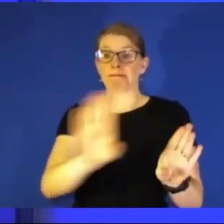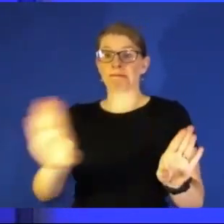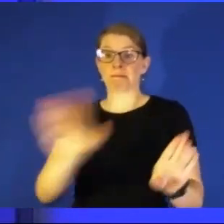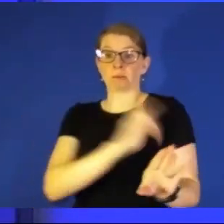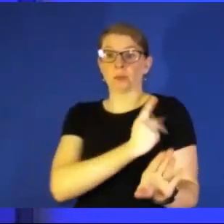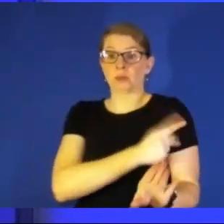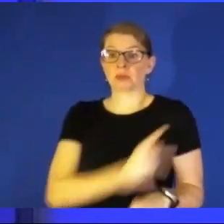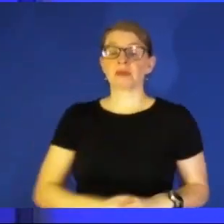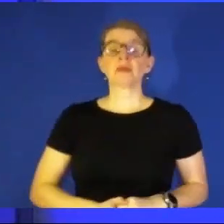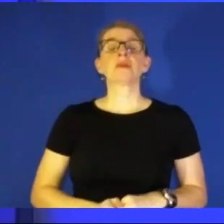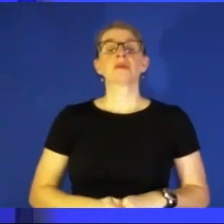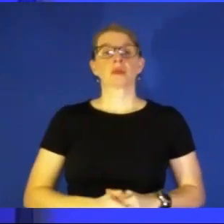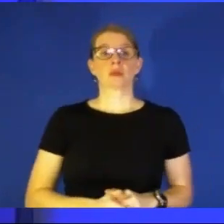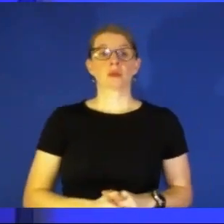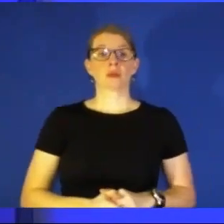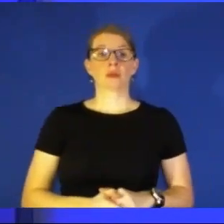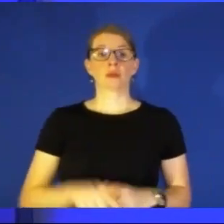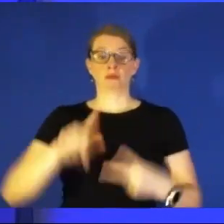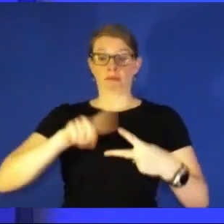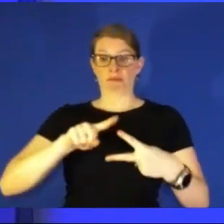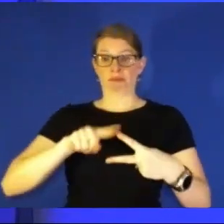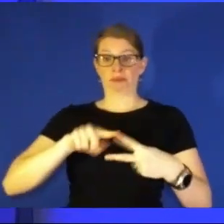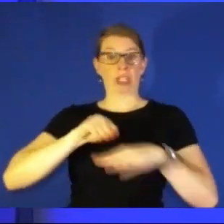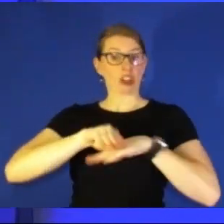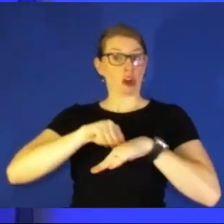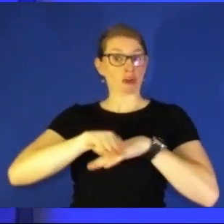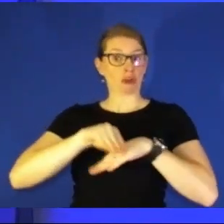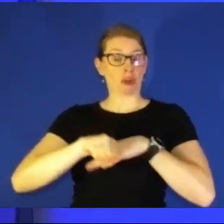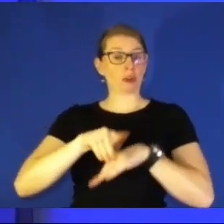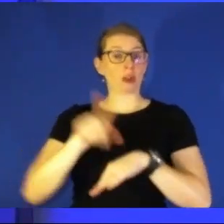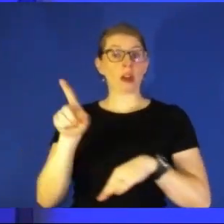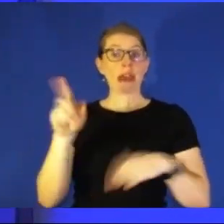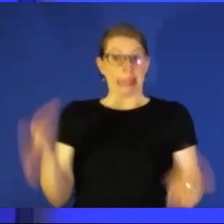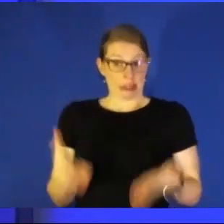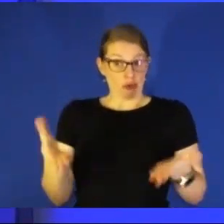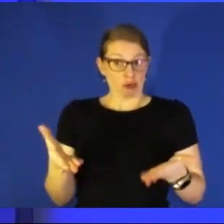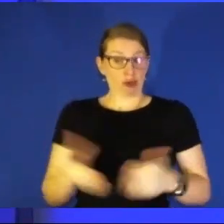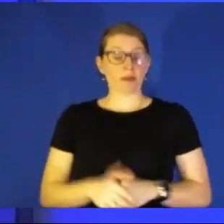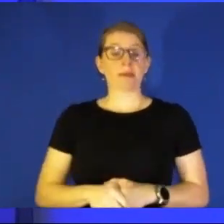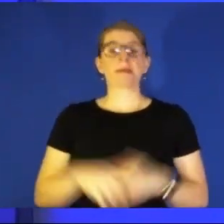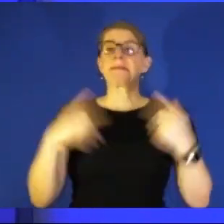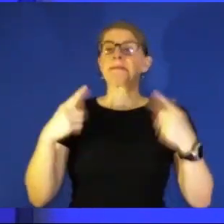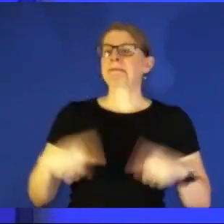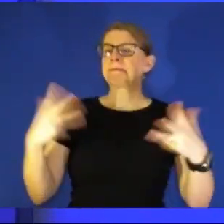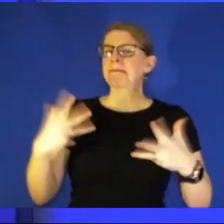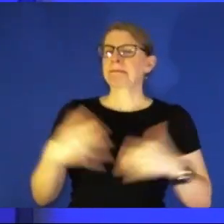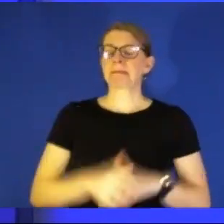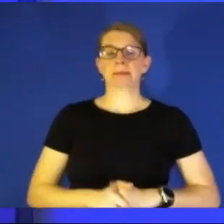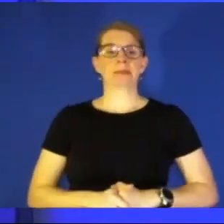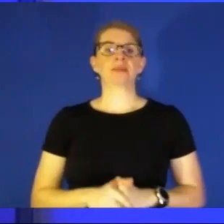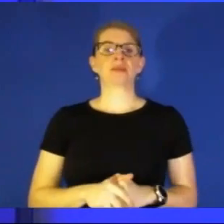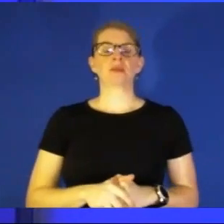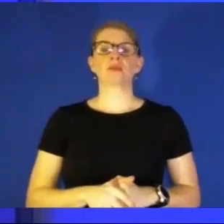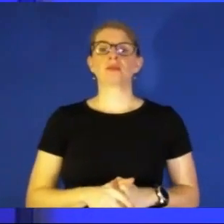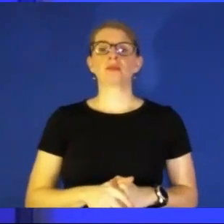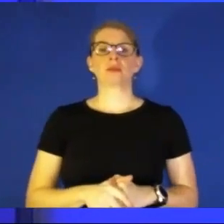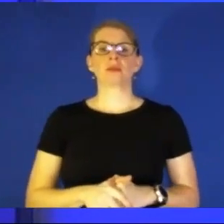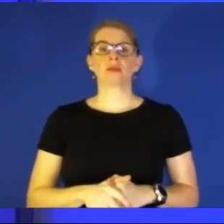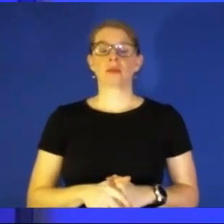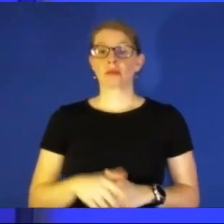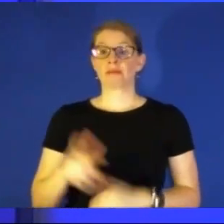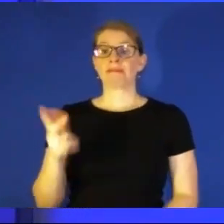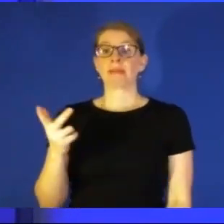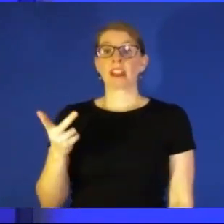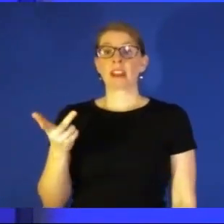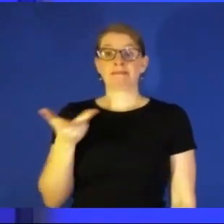when you get a palliative care consult in the health system, what you can expect is this core team visit that